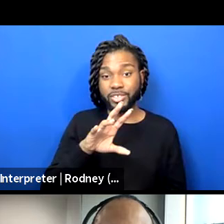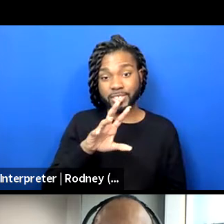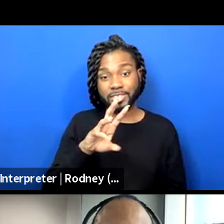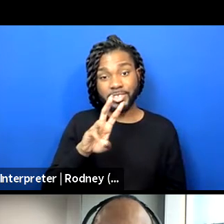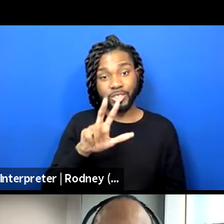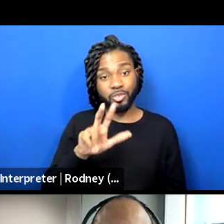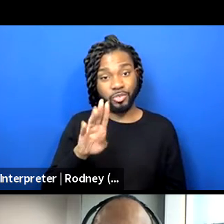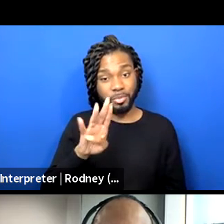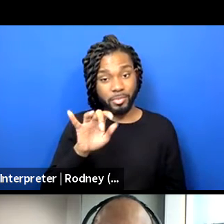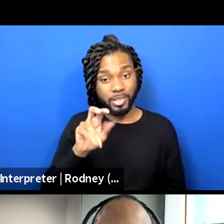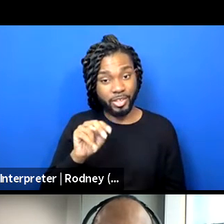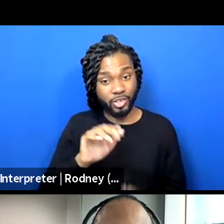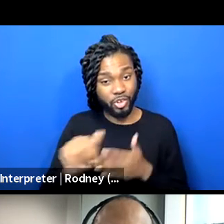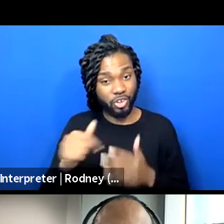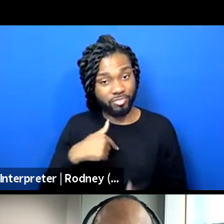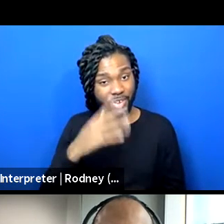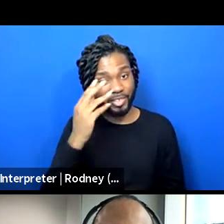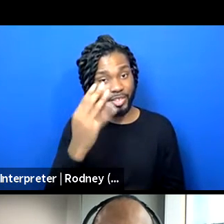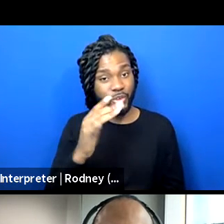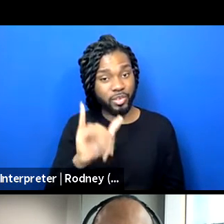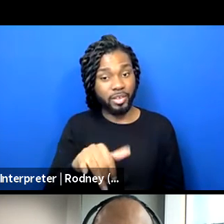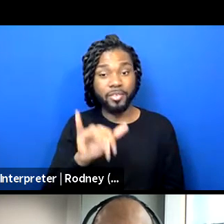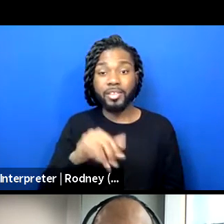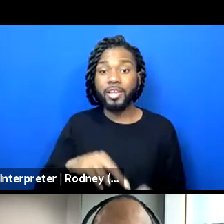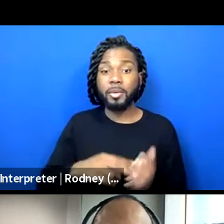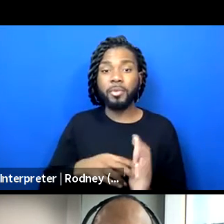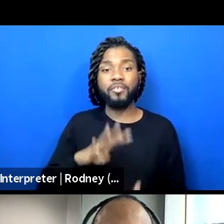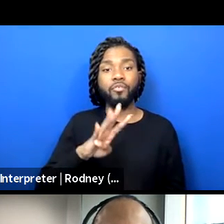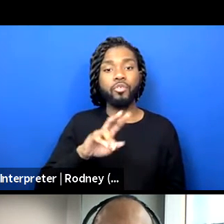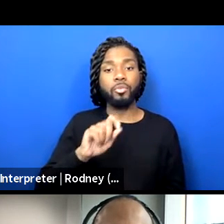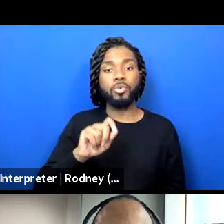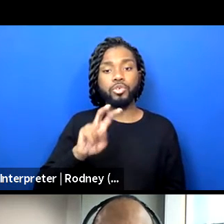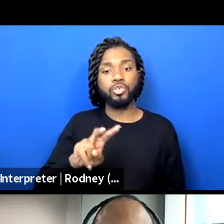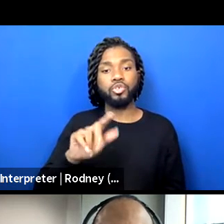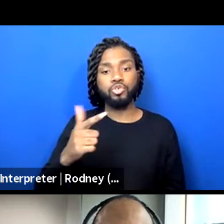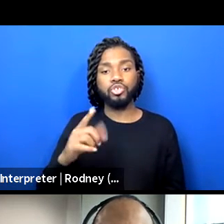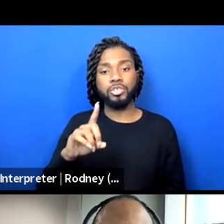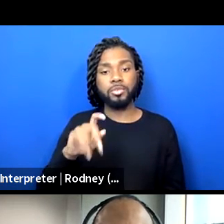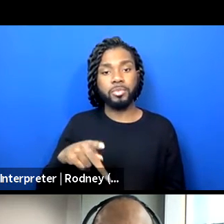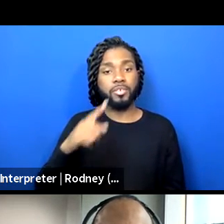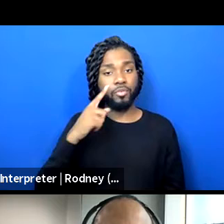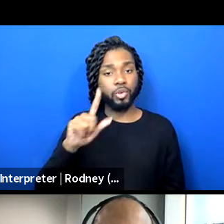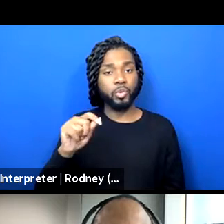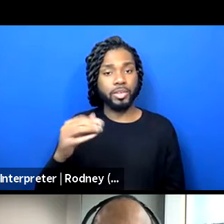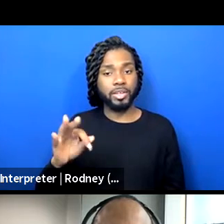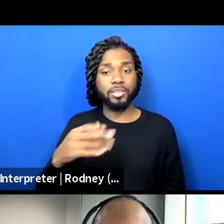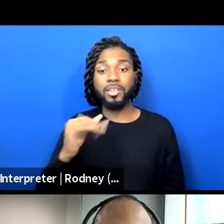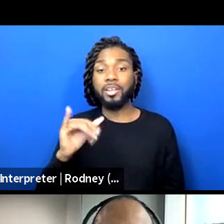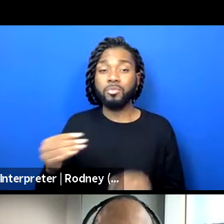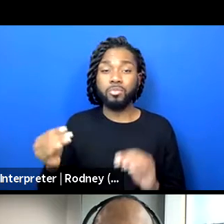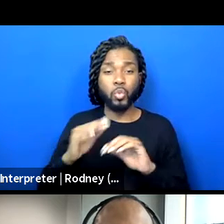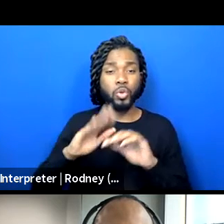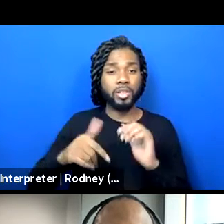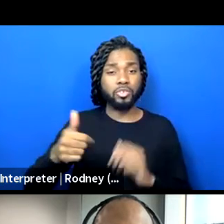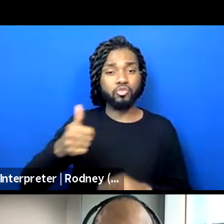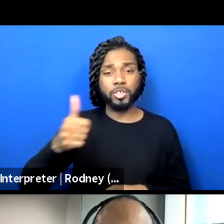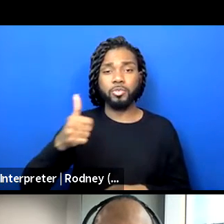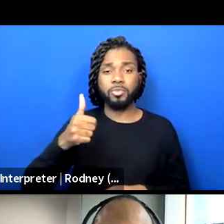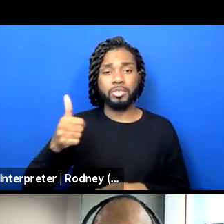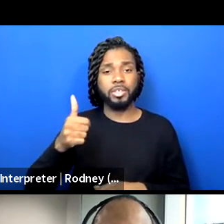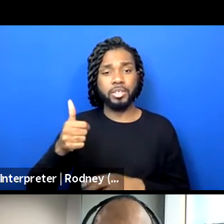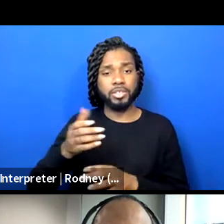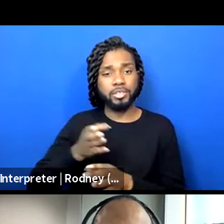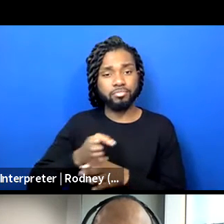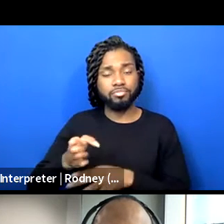billion. I tell you that. That's 4.2% of the GDP in 2019. That's more than the transportation sector,